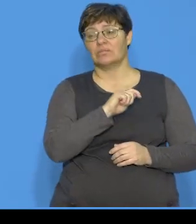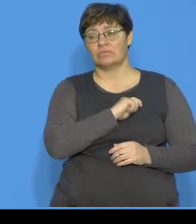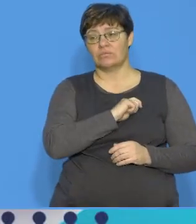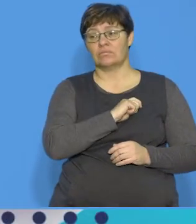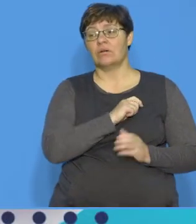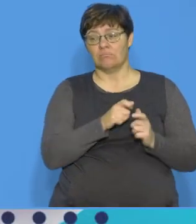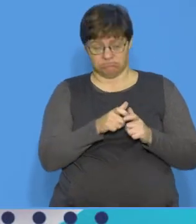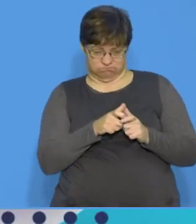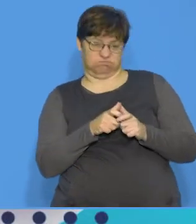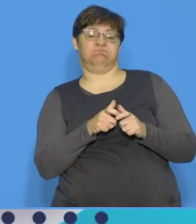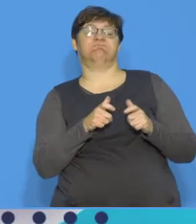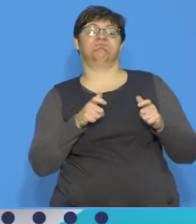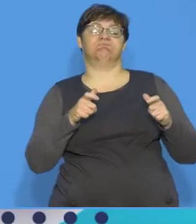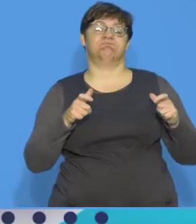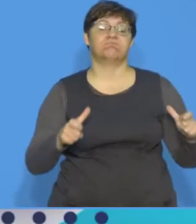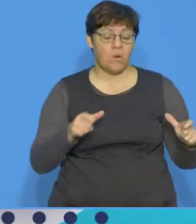exponential.